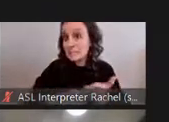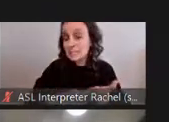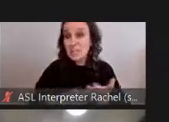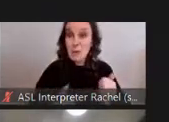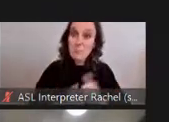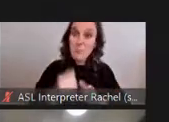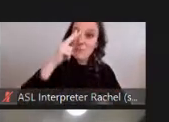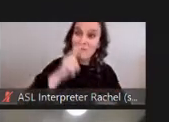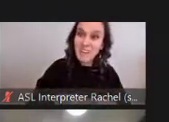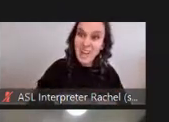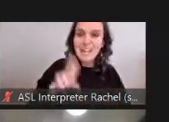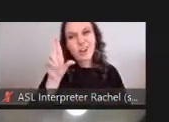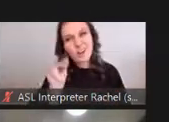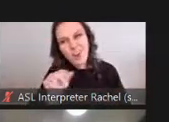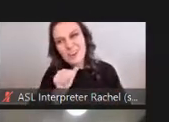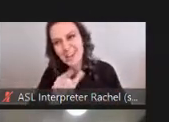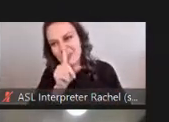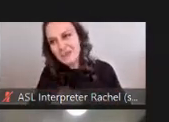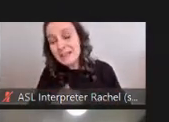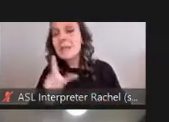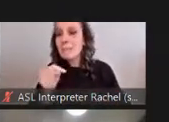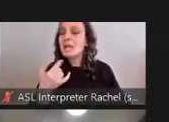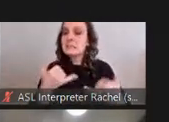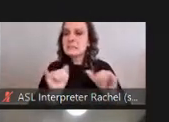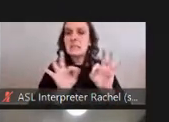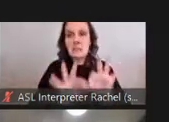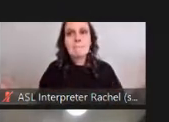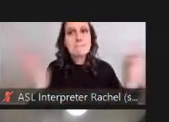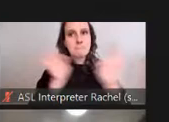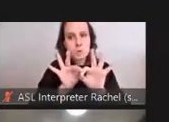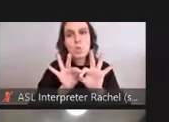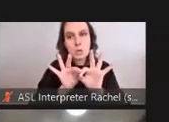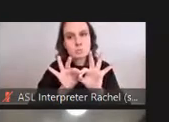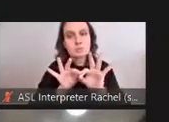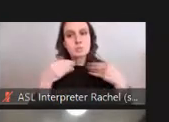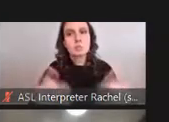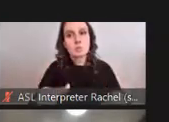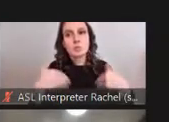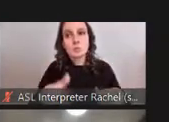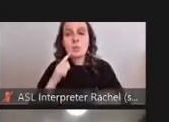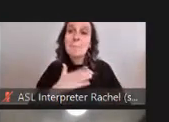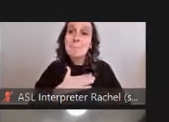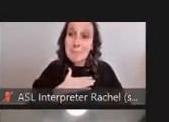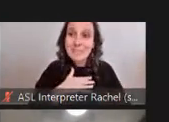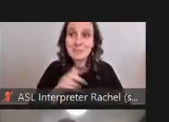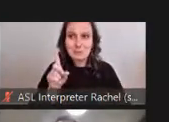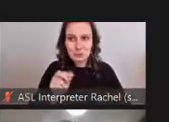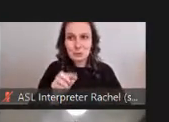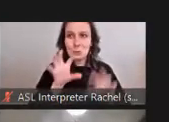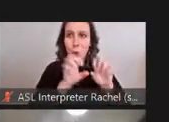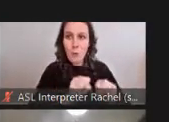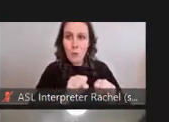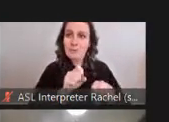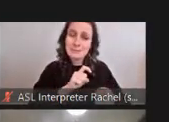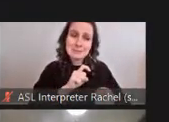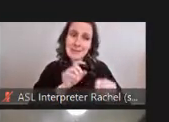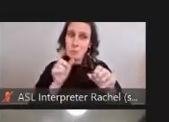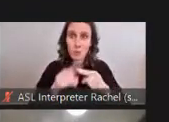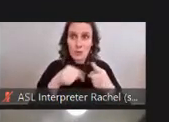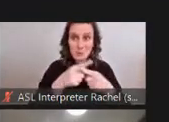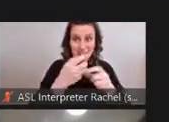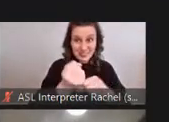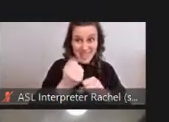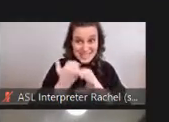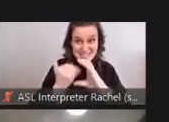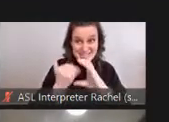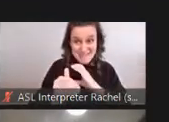funnest topic in the world, but it definitely is super important. So please, please, please, when you get the email from